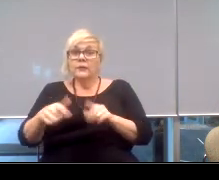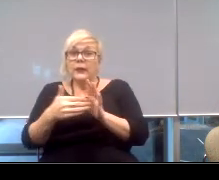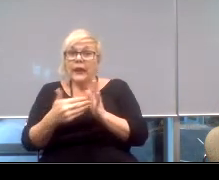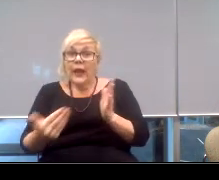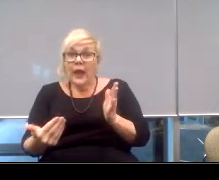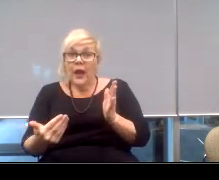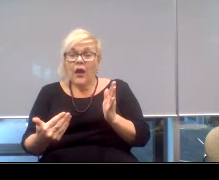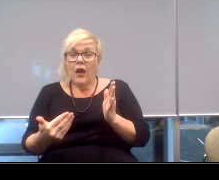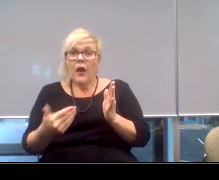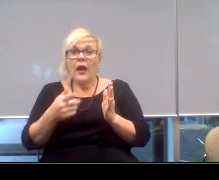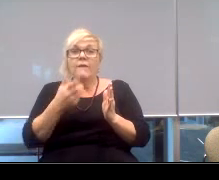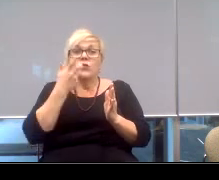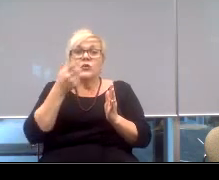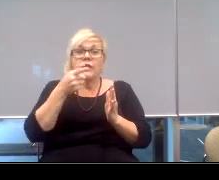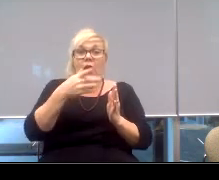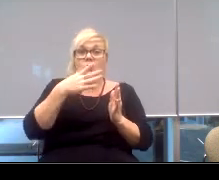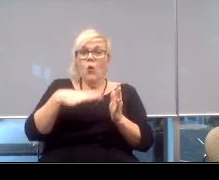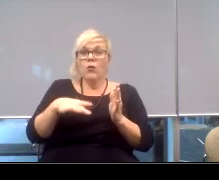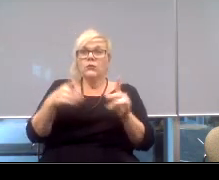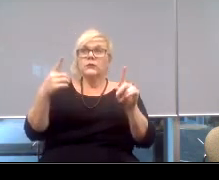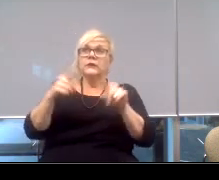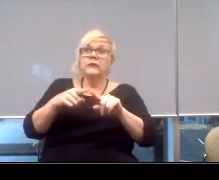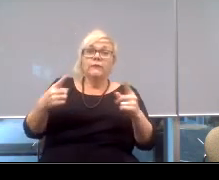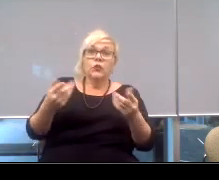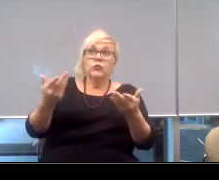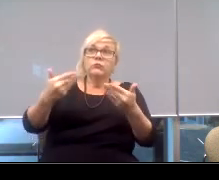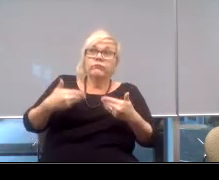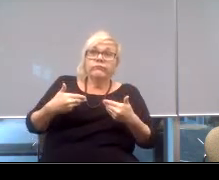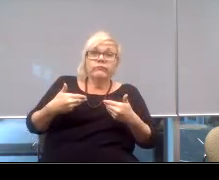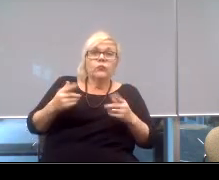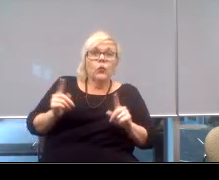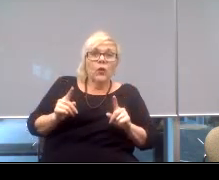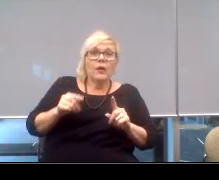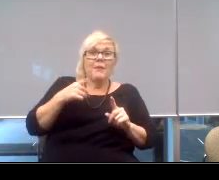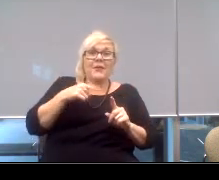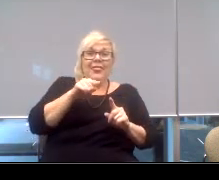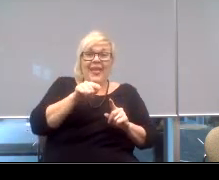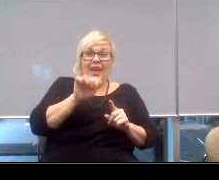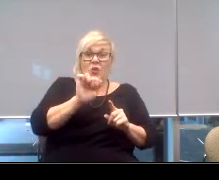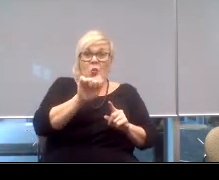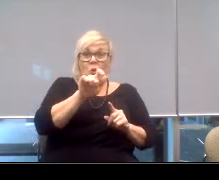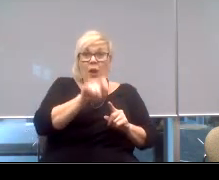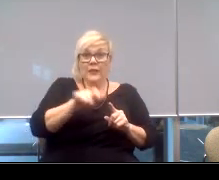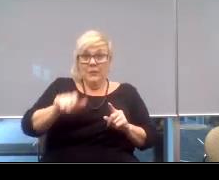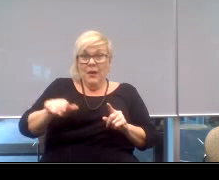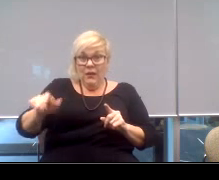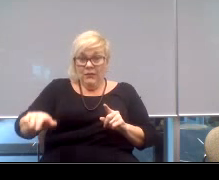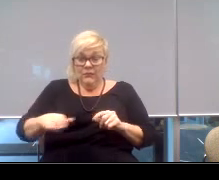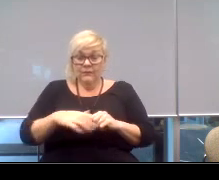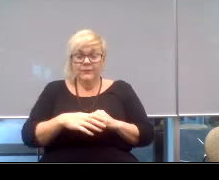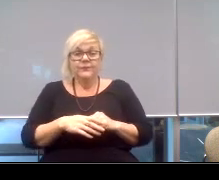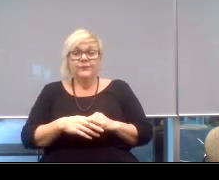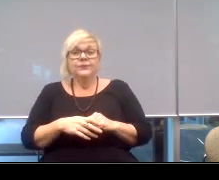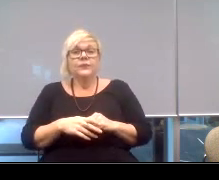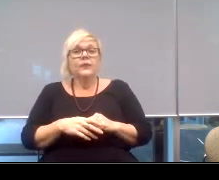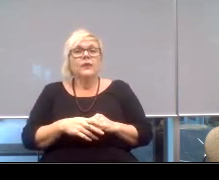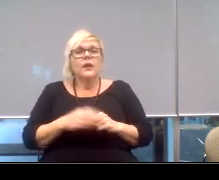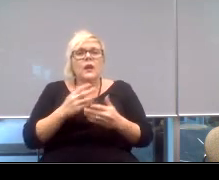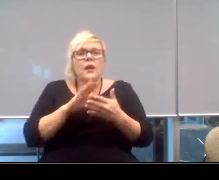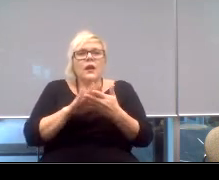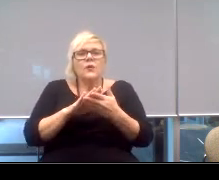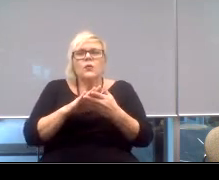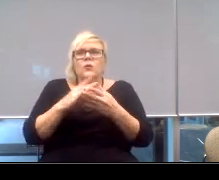would they like them offered in the future? Because they will be your customers, your consumers. How would they talk to your local